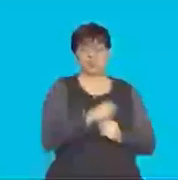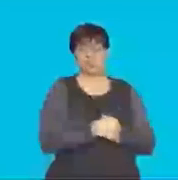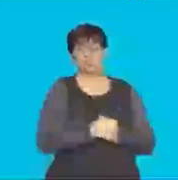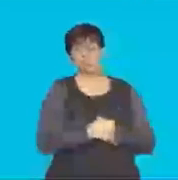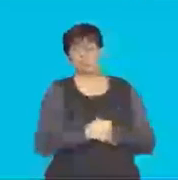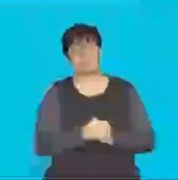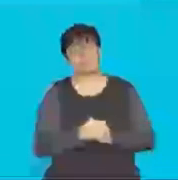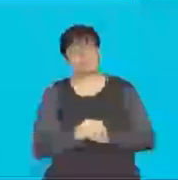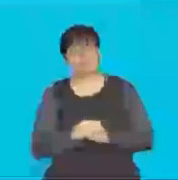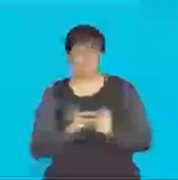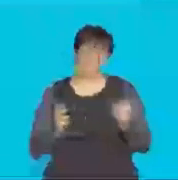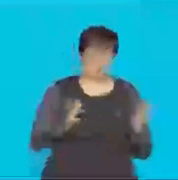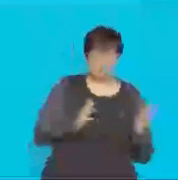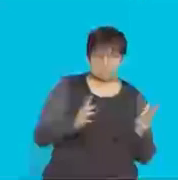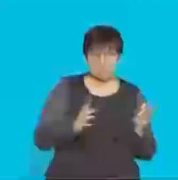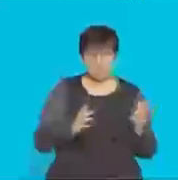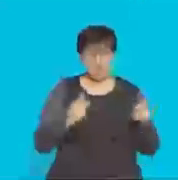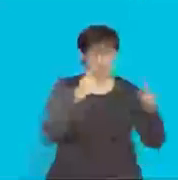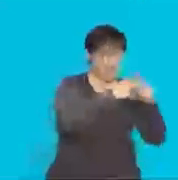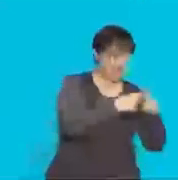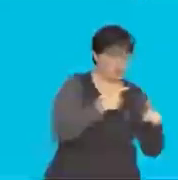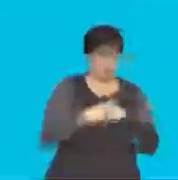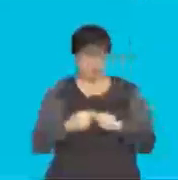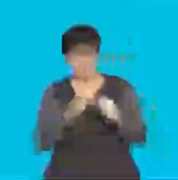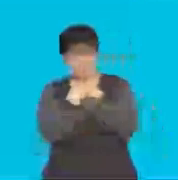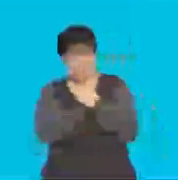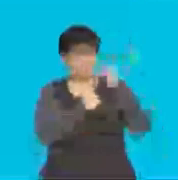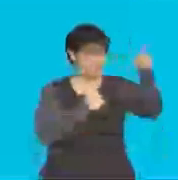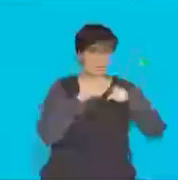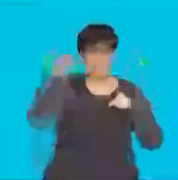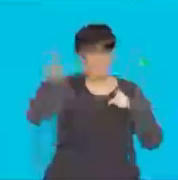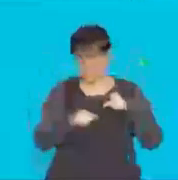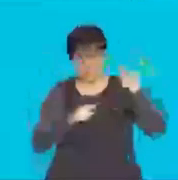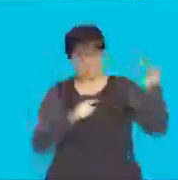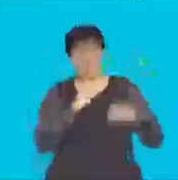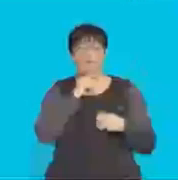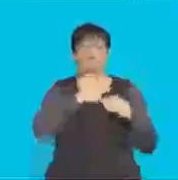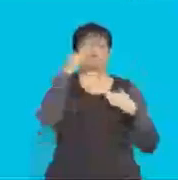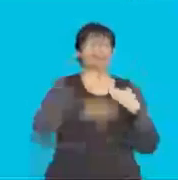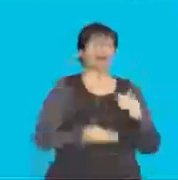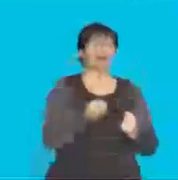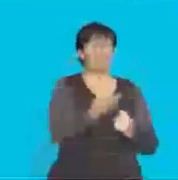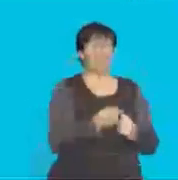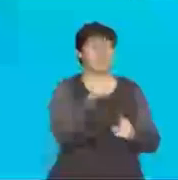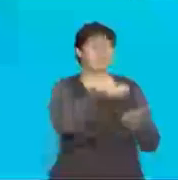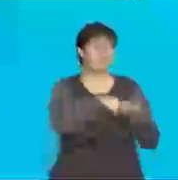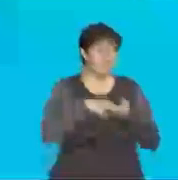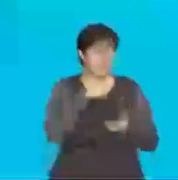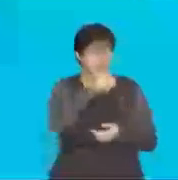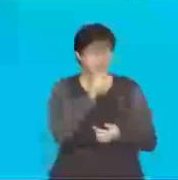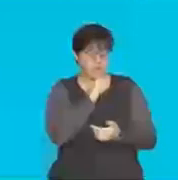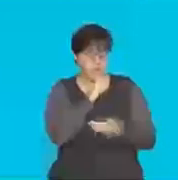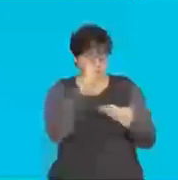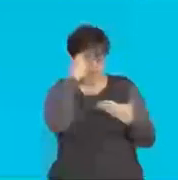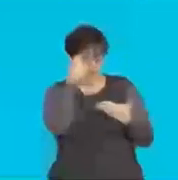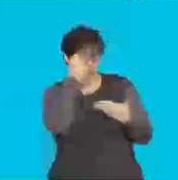often spell out a series of crosses between parents and give you a result of that, and then requires us to be able to